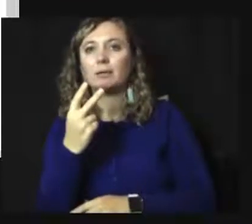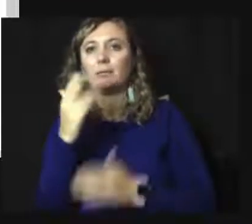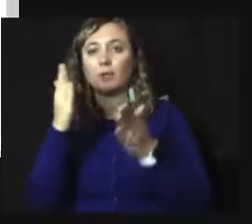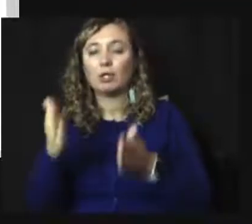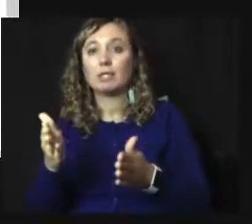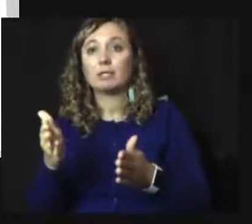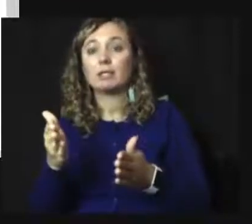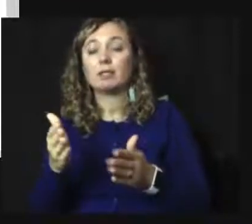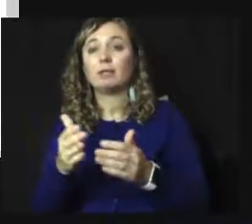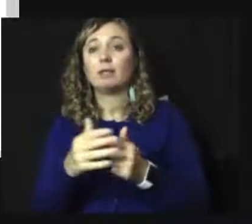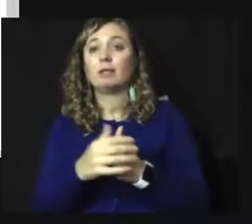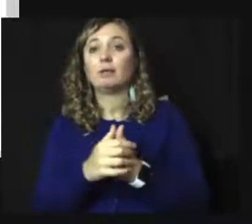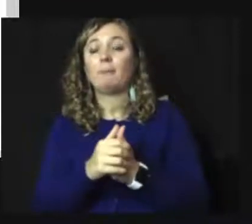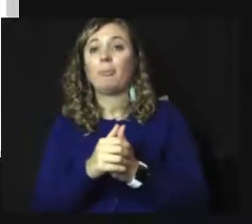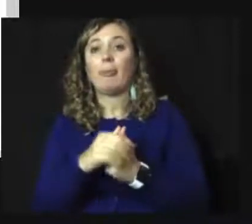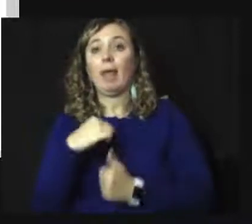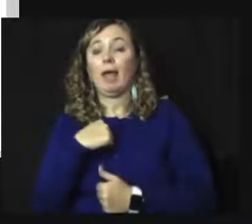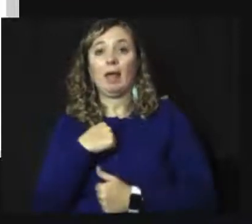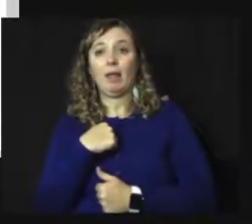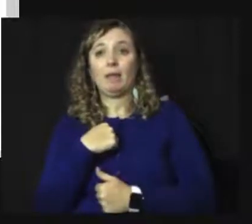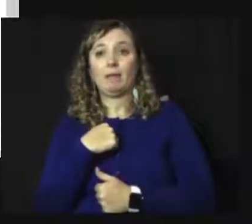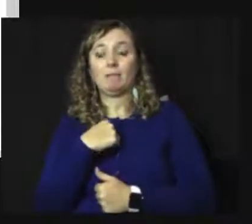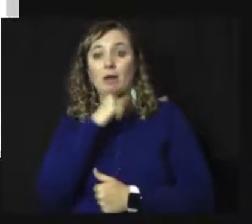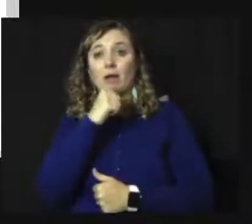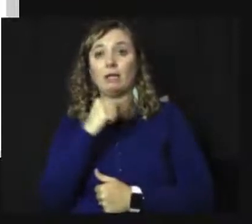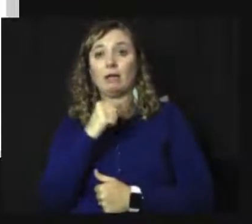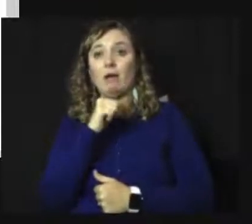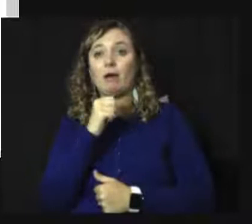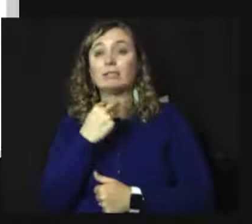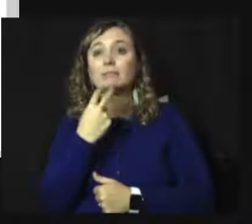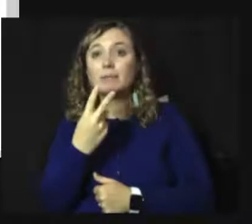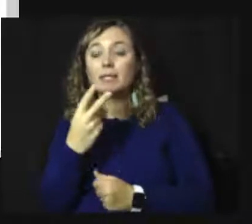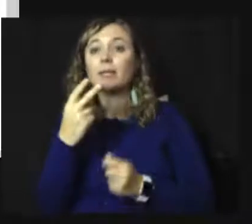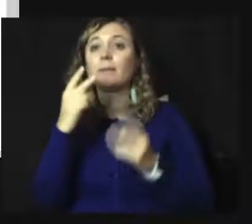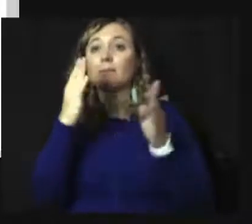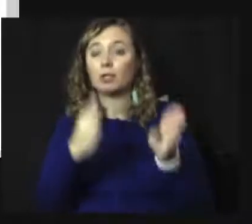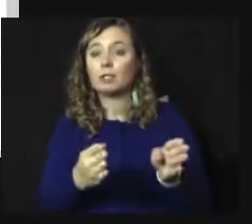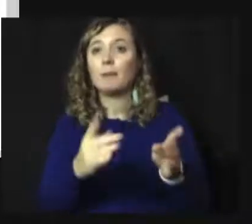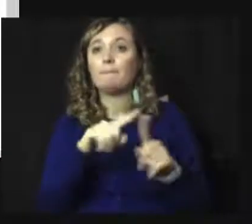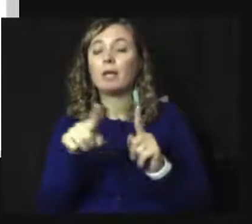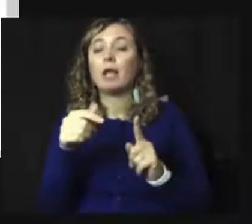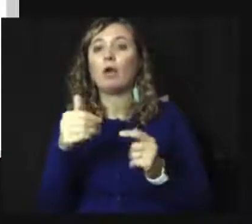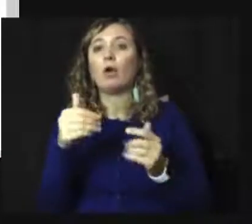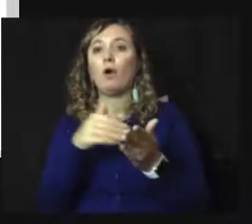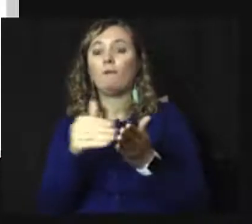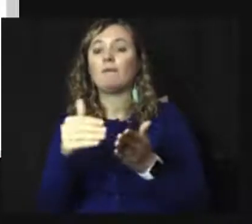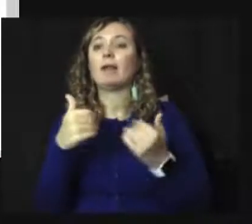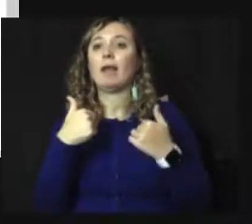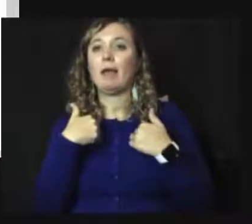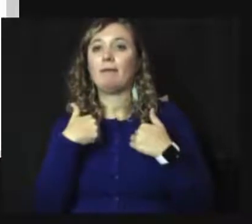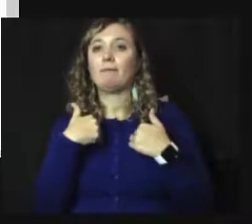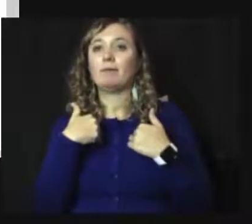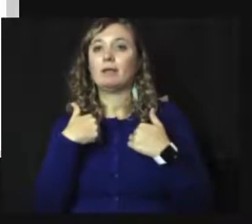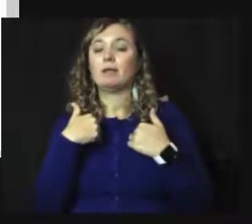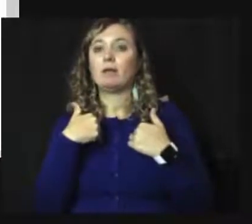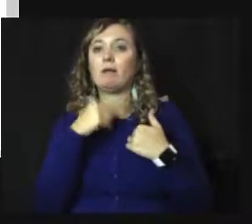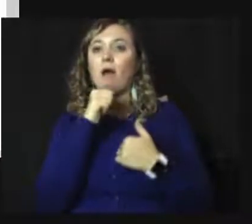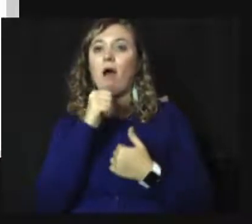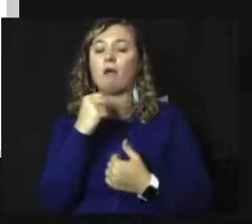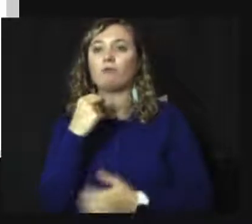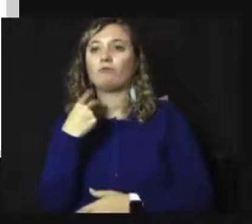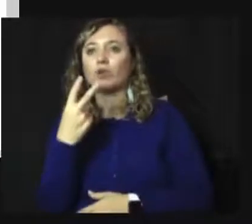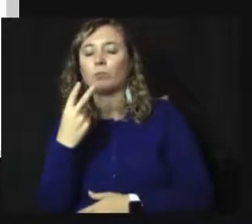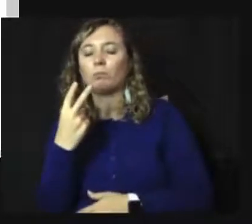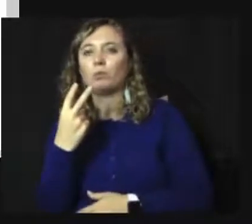I'm not a non-speaking person, but I do often have like nonverbal or in moments of distress kind of